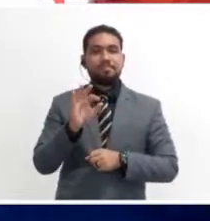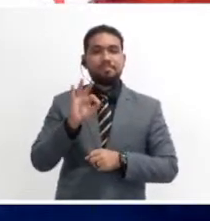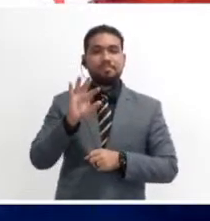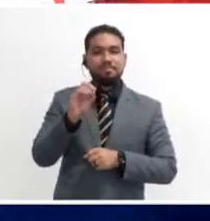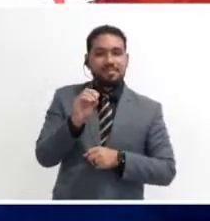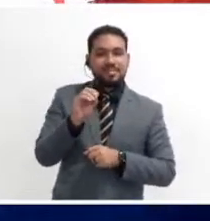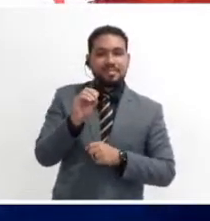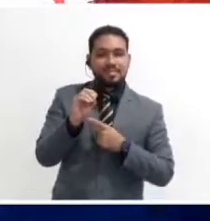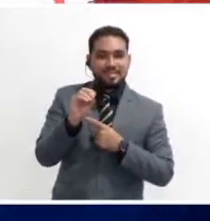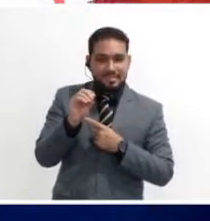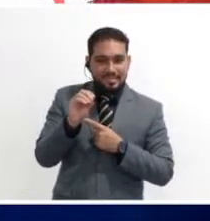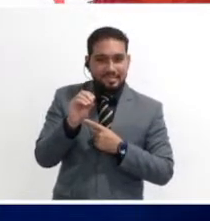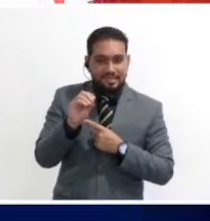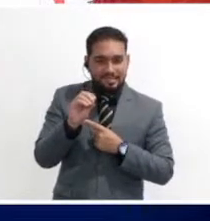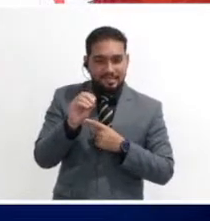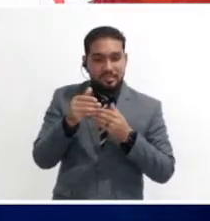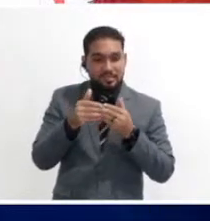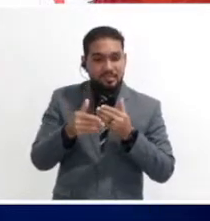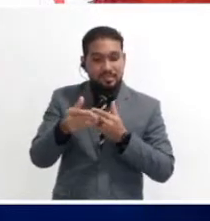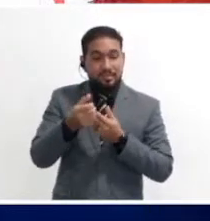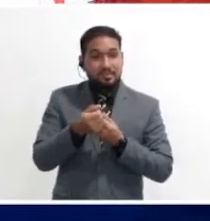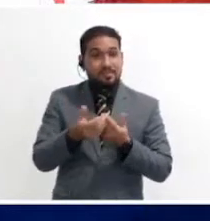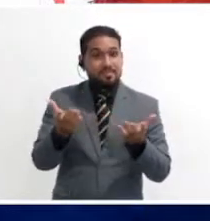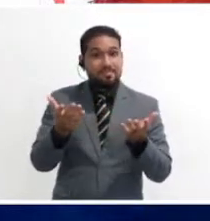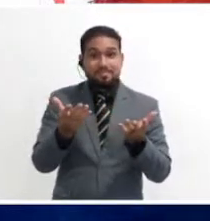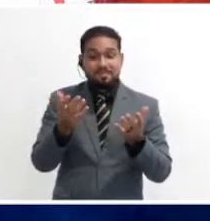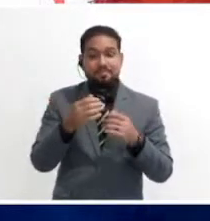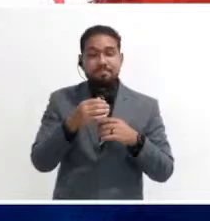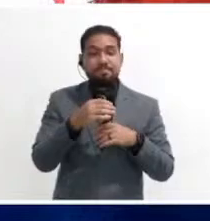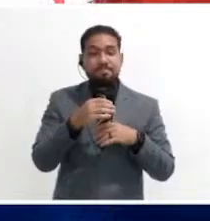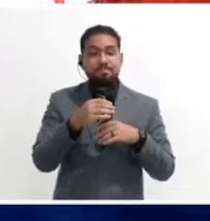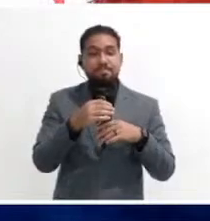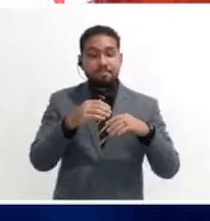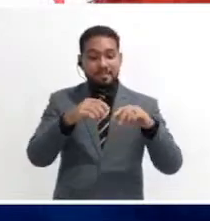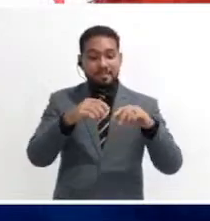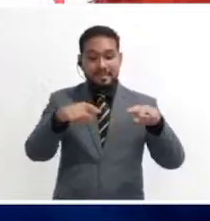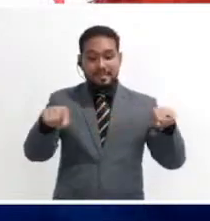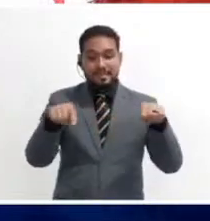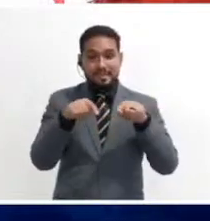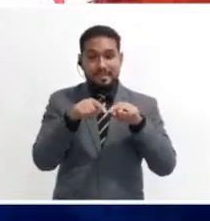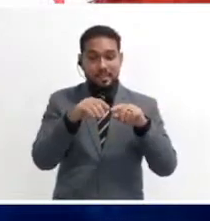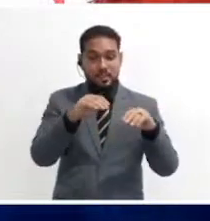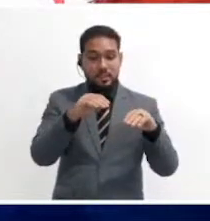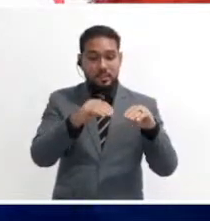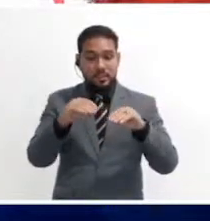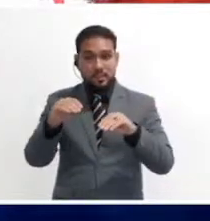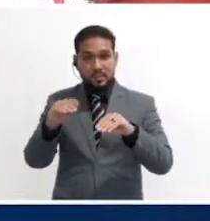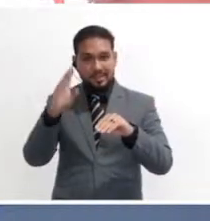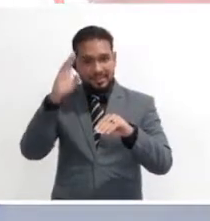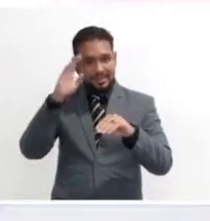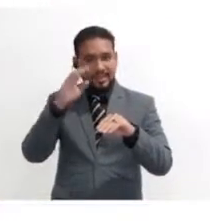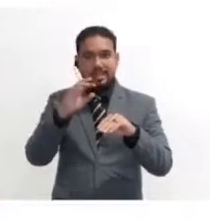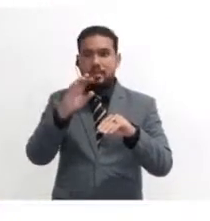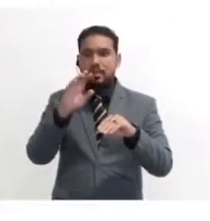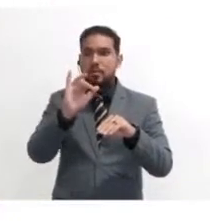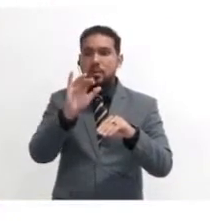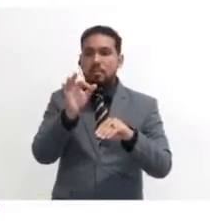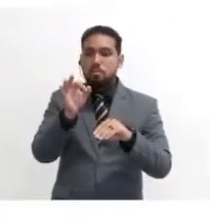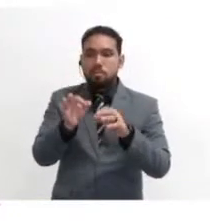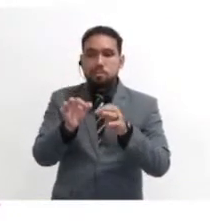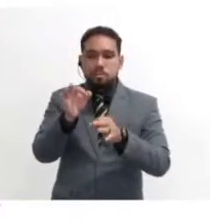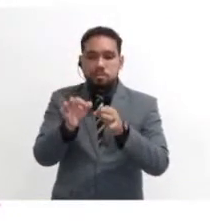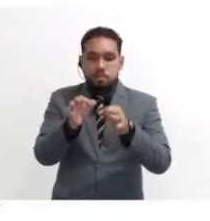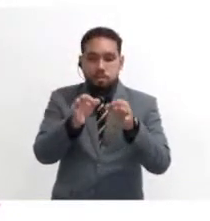array. So instead of having pins on the bottom of the package, we have balls So this is obviously a surface